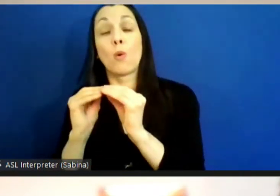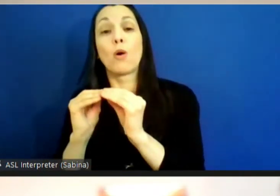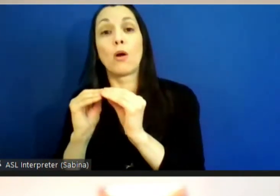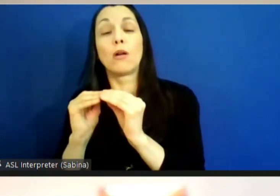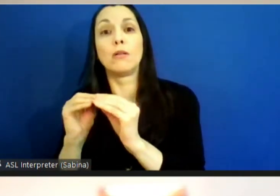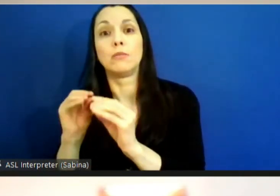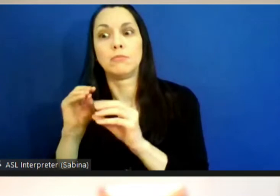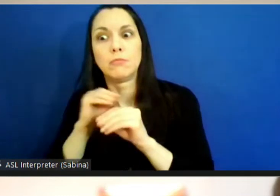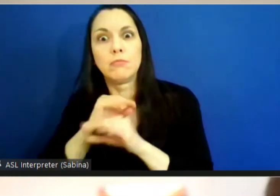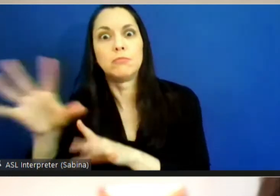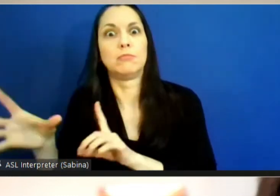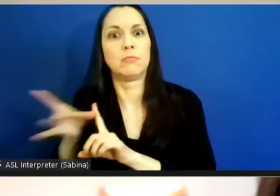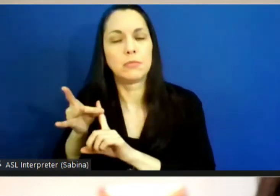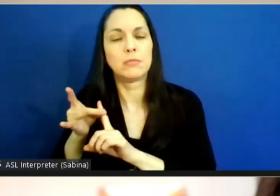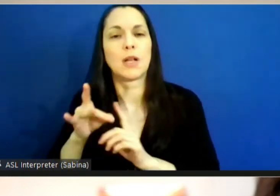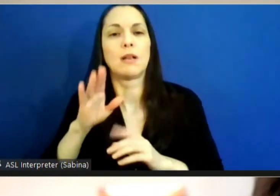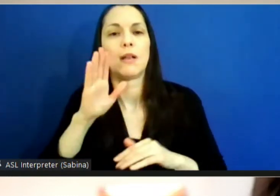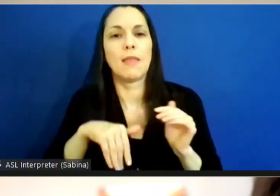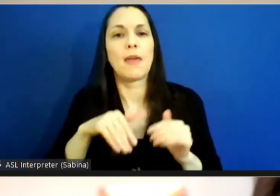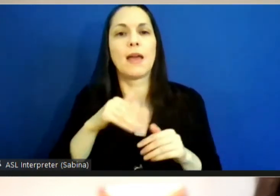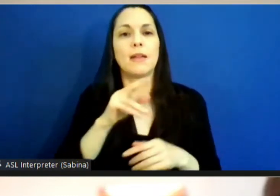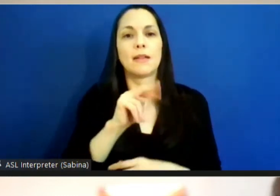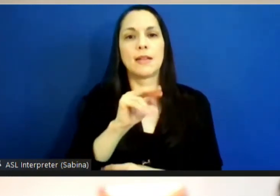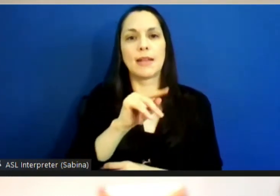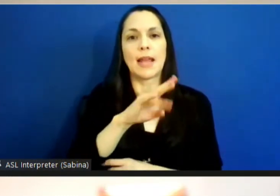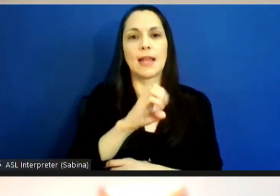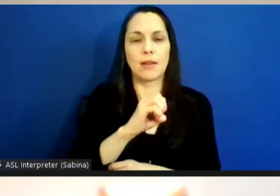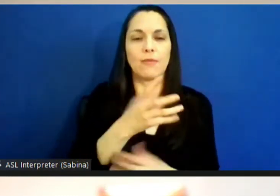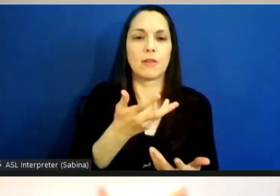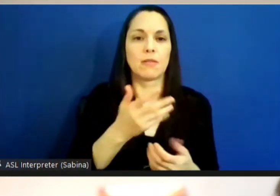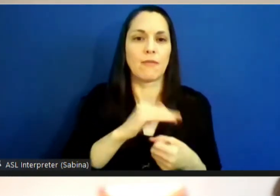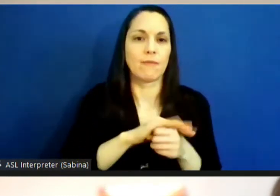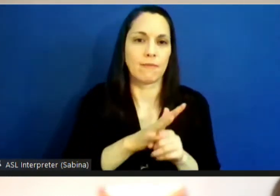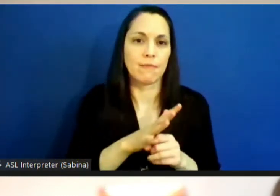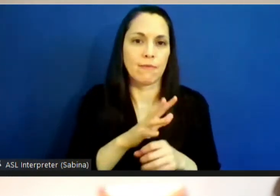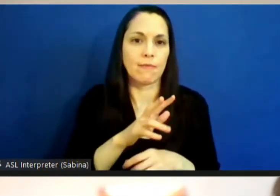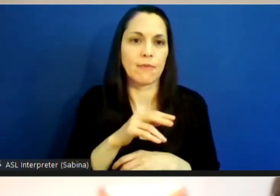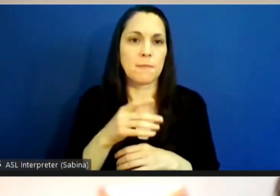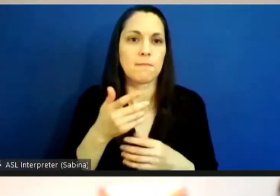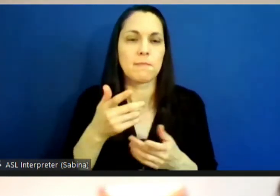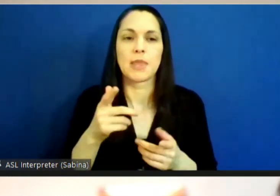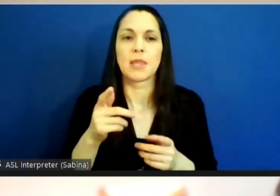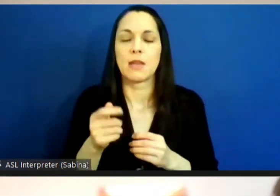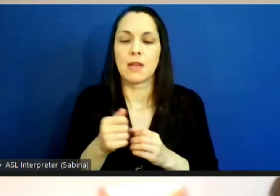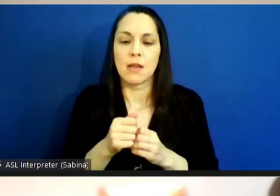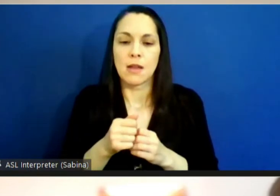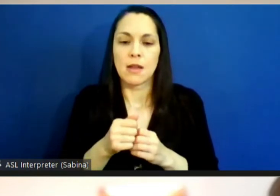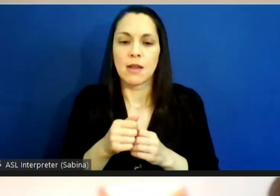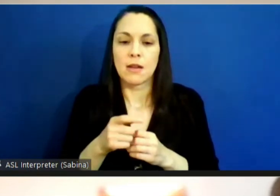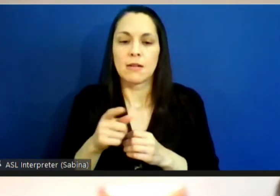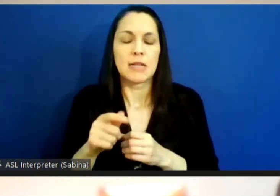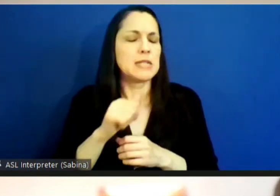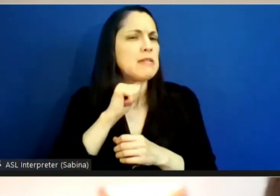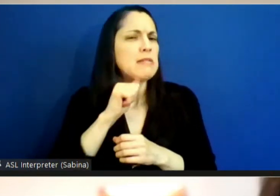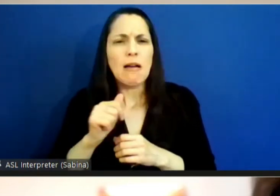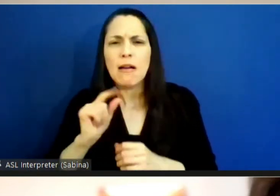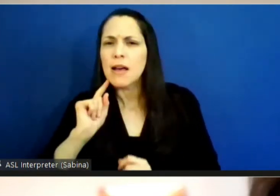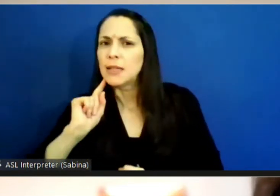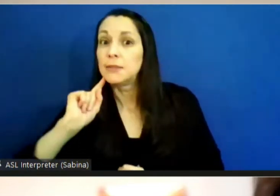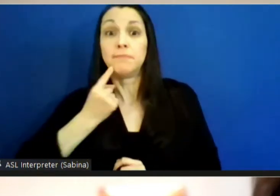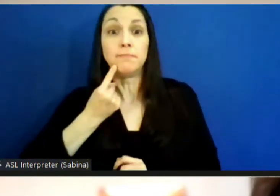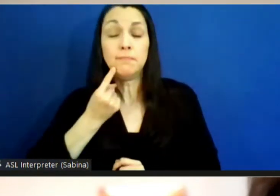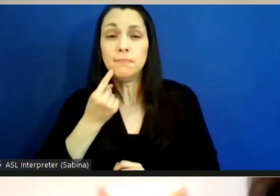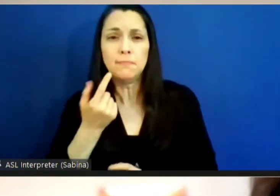COVID virus. It does not have, as far as we know, more virulence. It is not more severe, and it